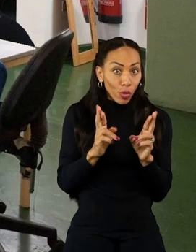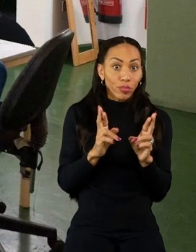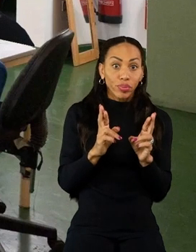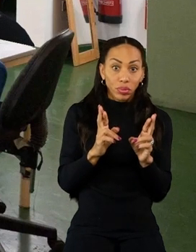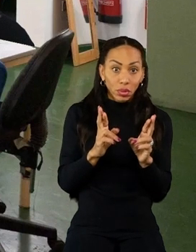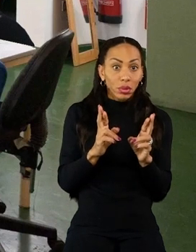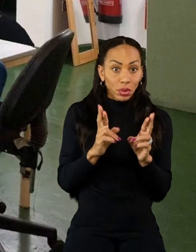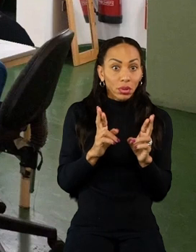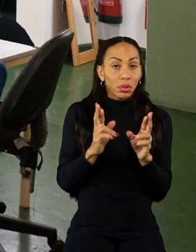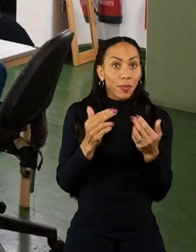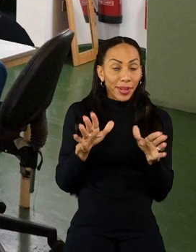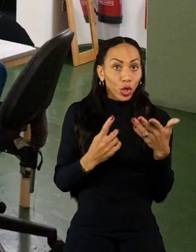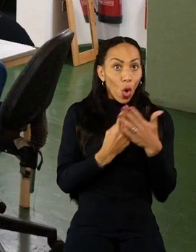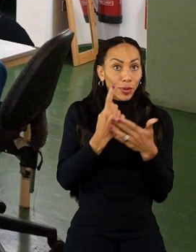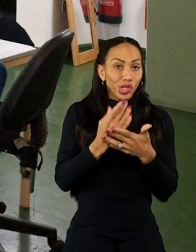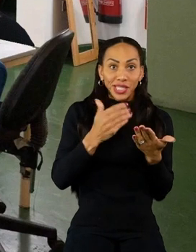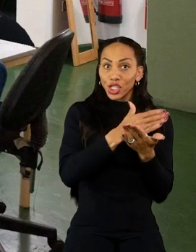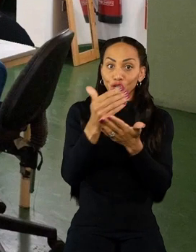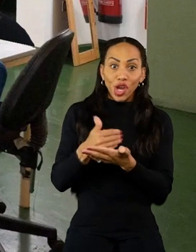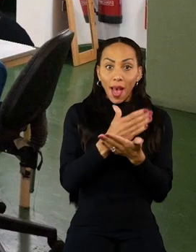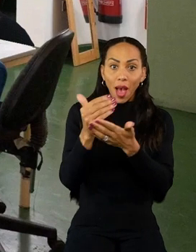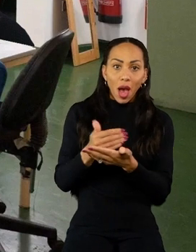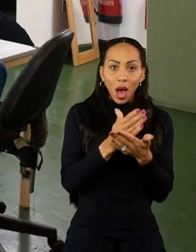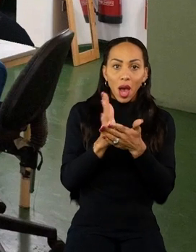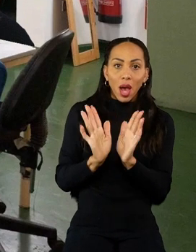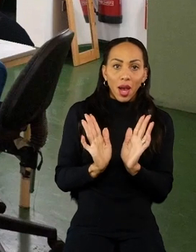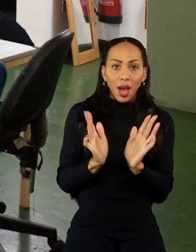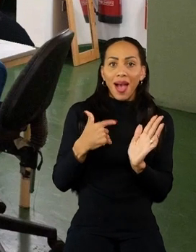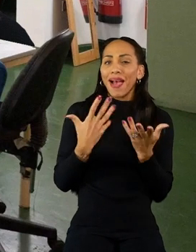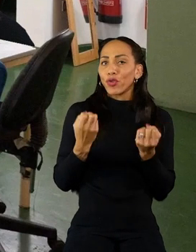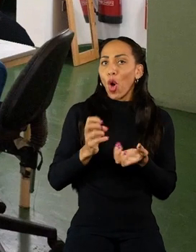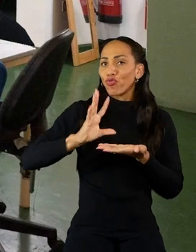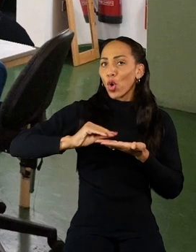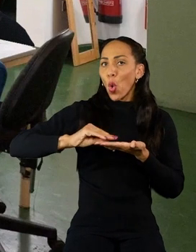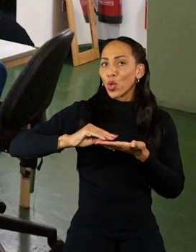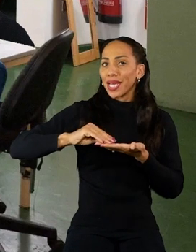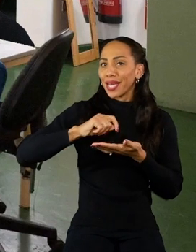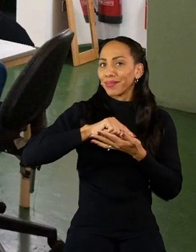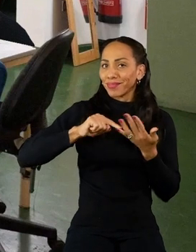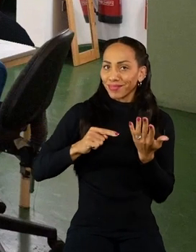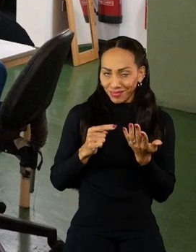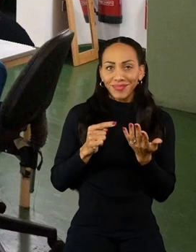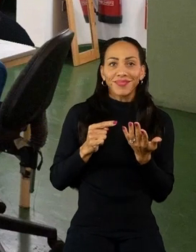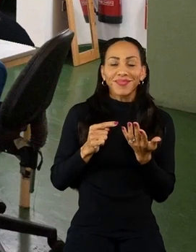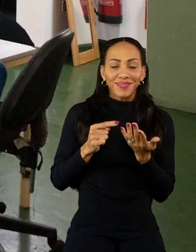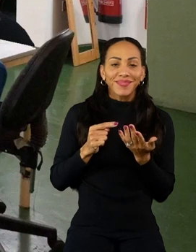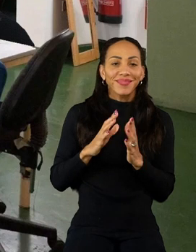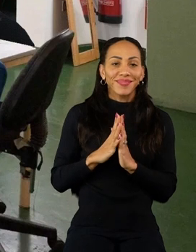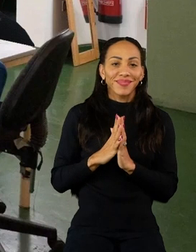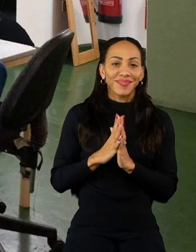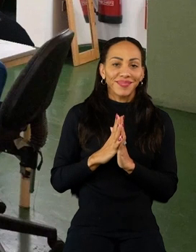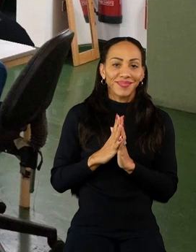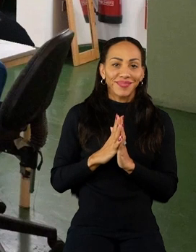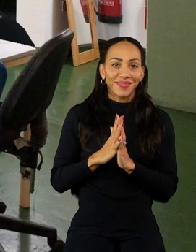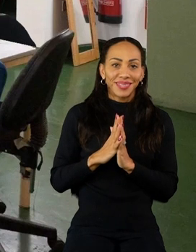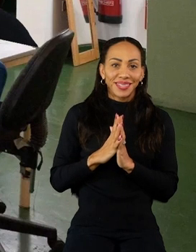good morning, and I really hope it's an opportunity just to share some of these things. I think I've got a recording here somewhere out of all